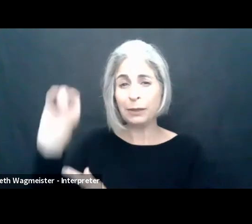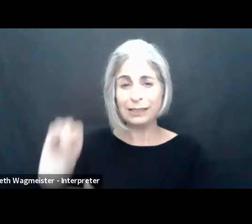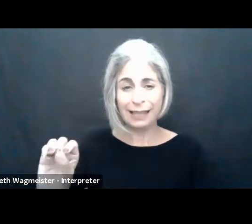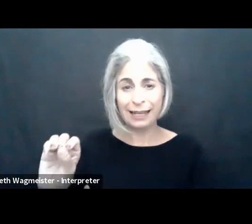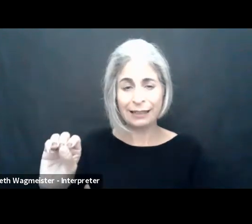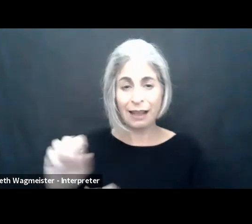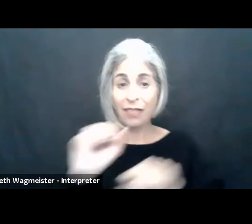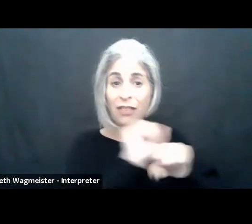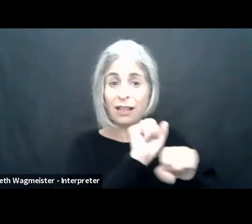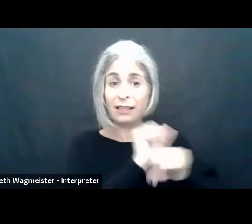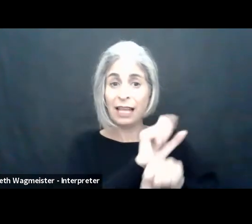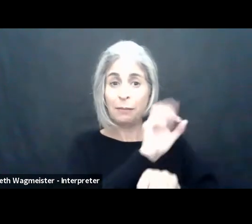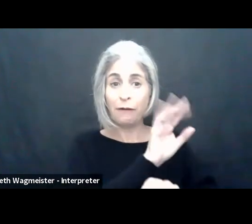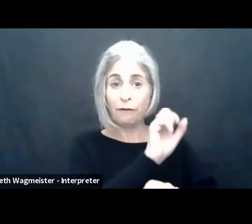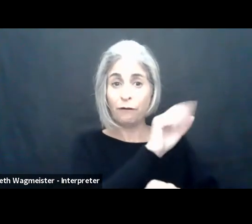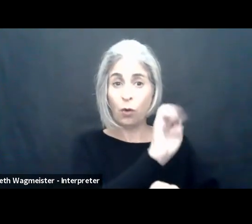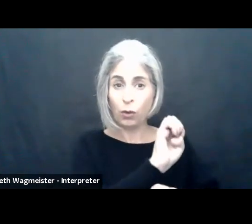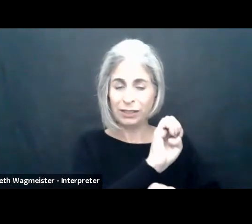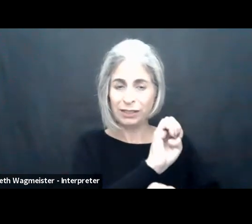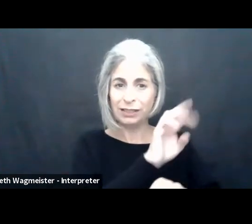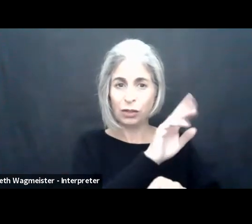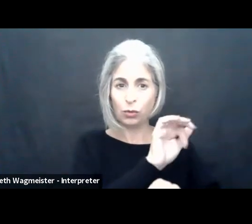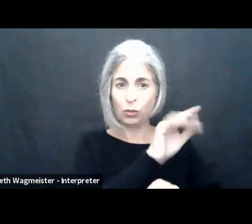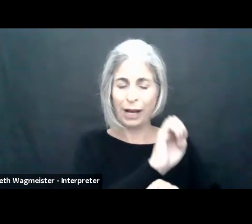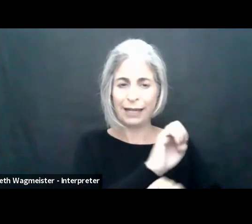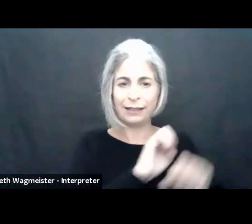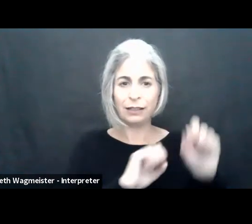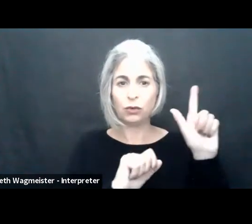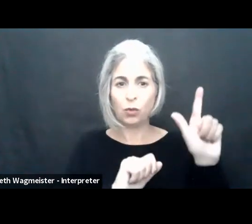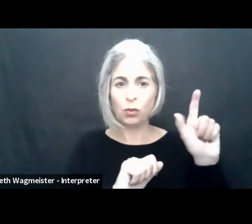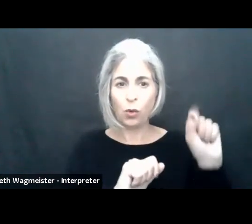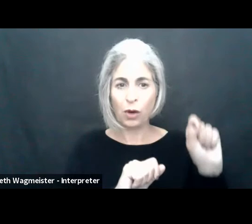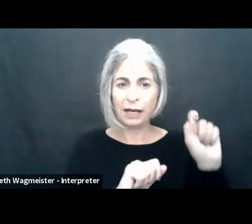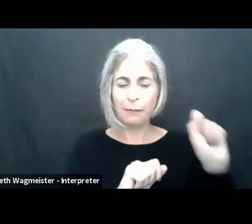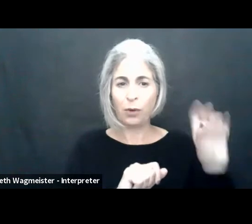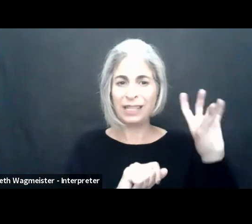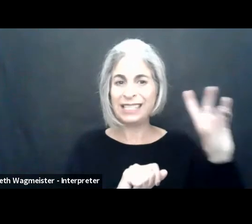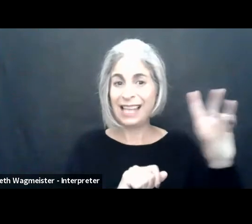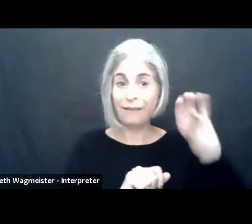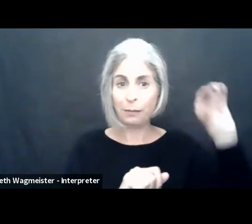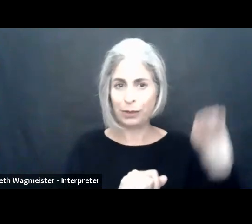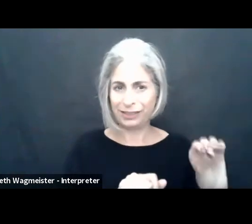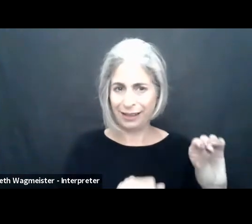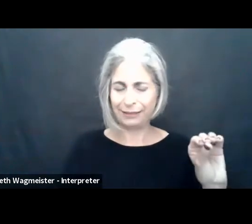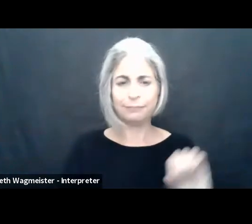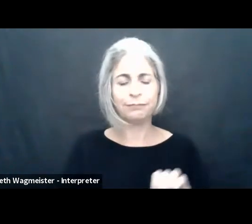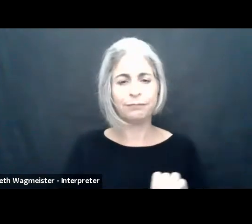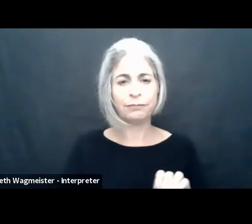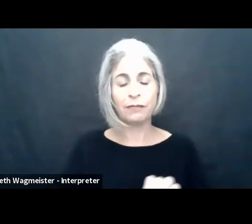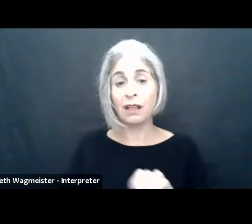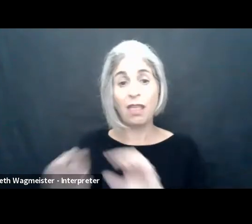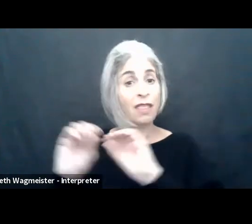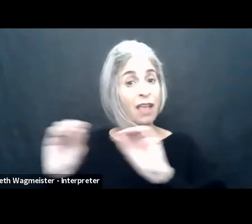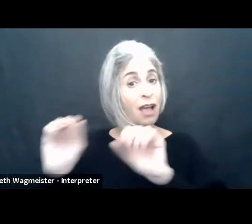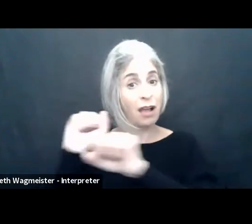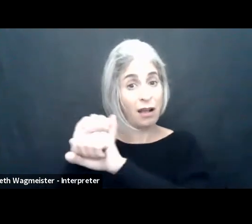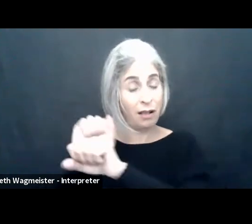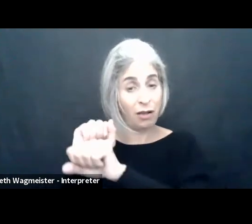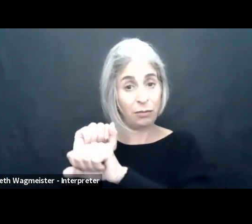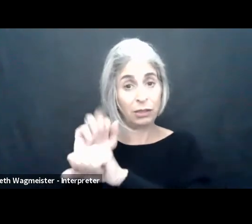labor force participation rate was 20.7%. So the unemployment rate